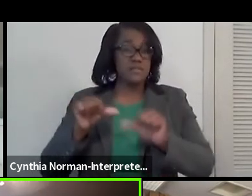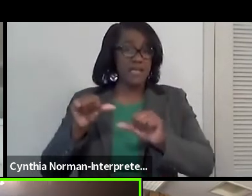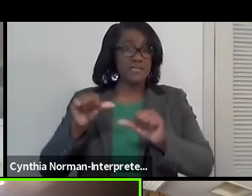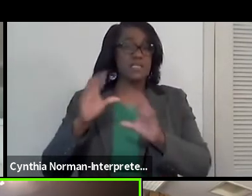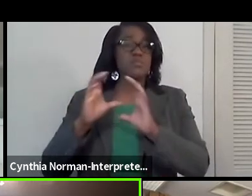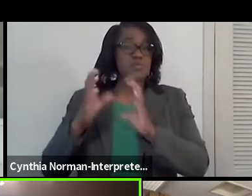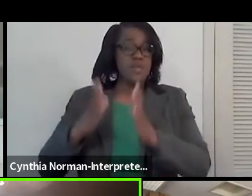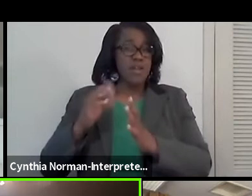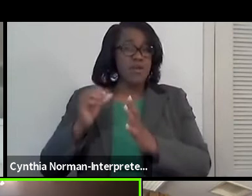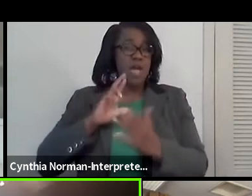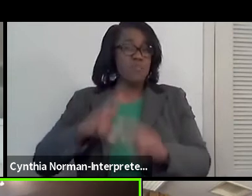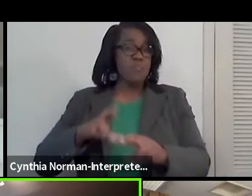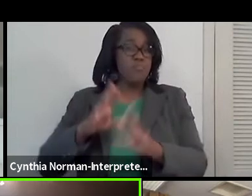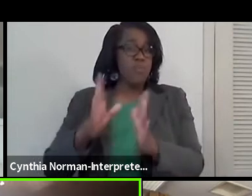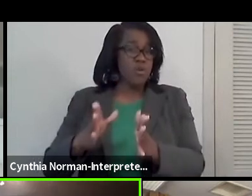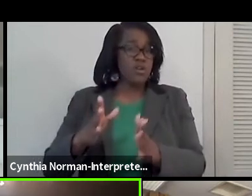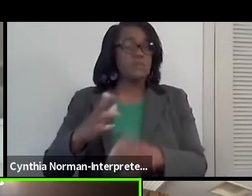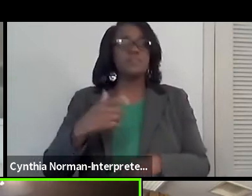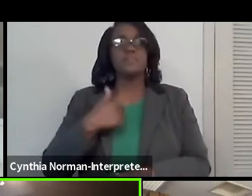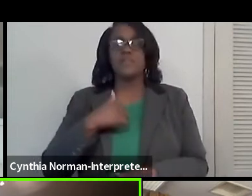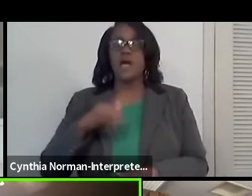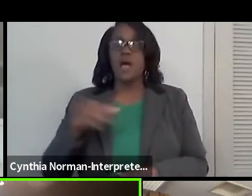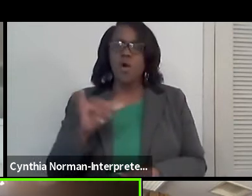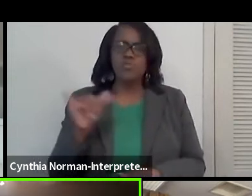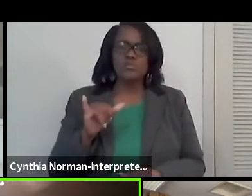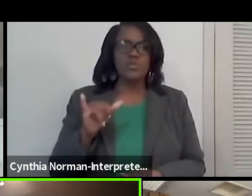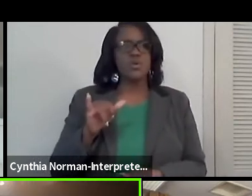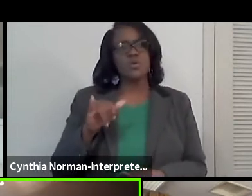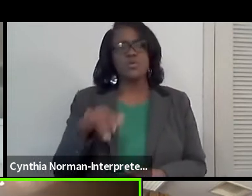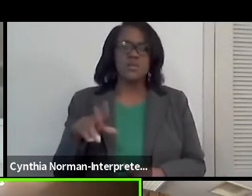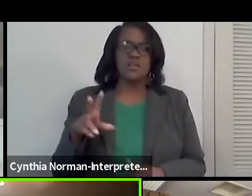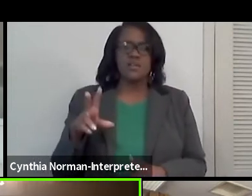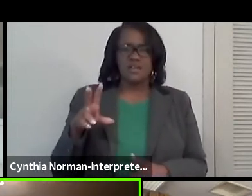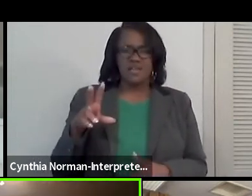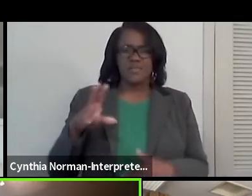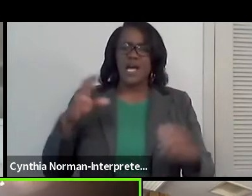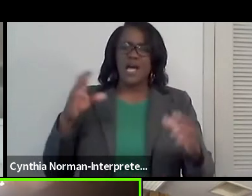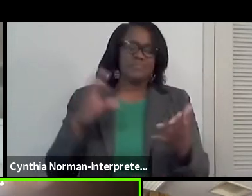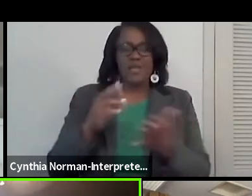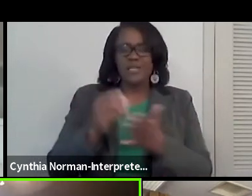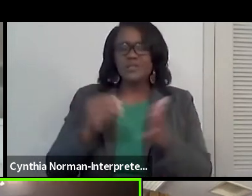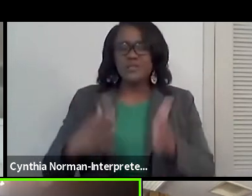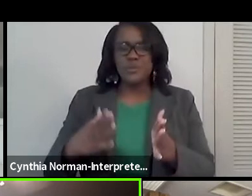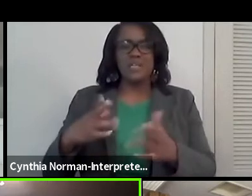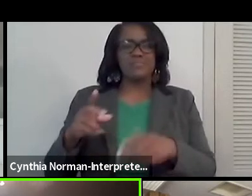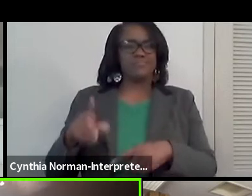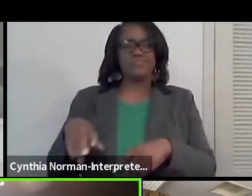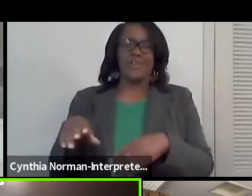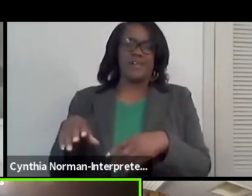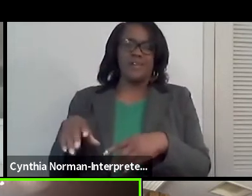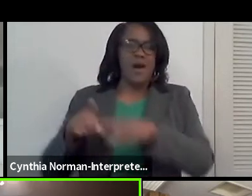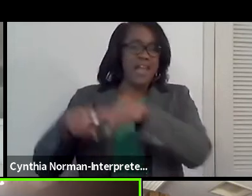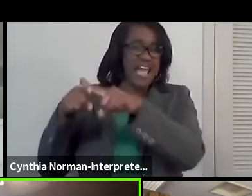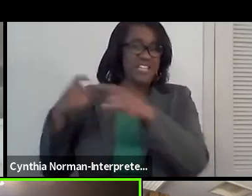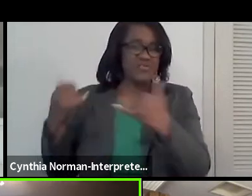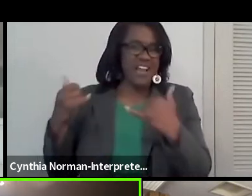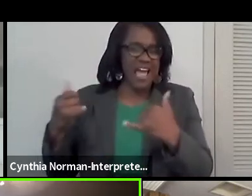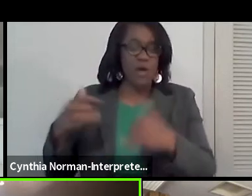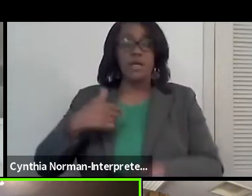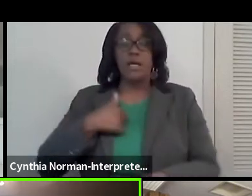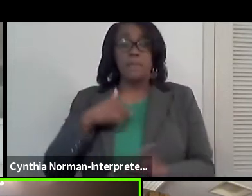reporter, and I'm also sort of a master's student on hiatus right now. My studies focus